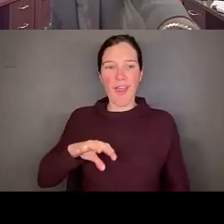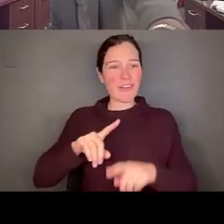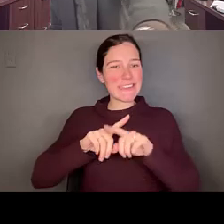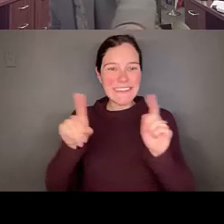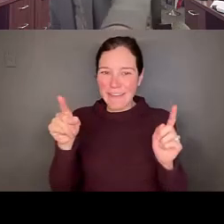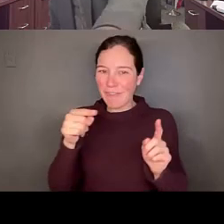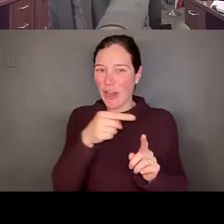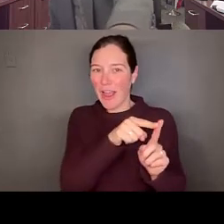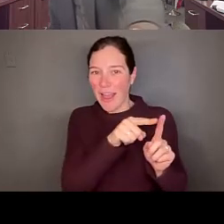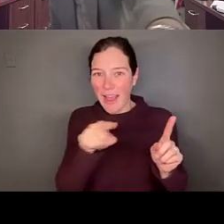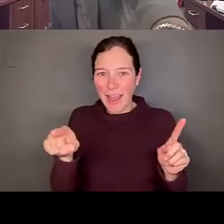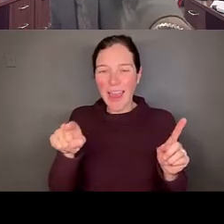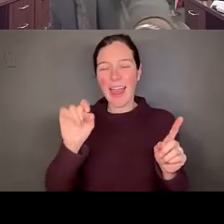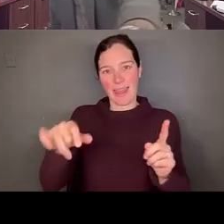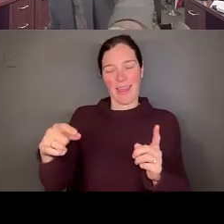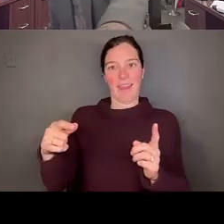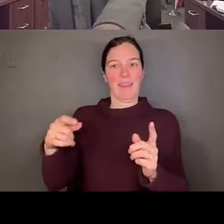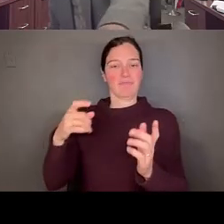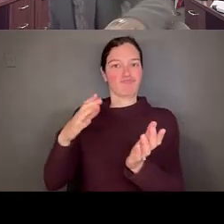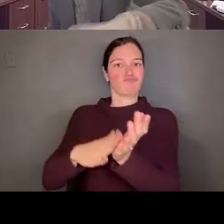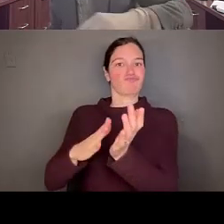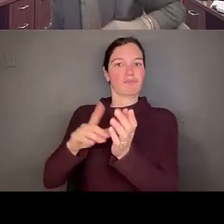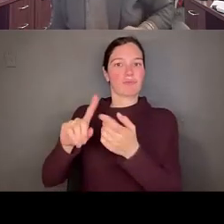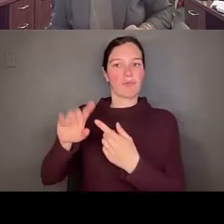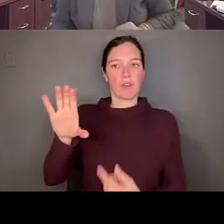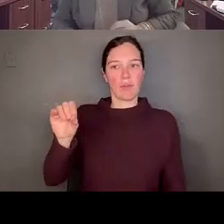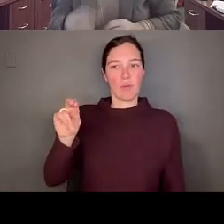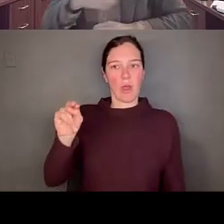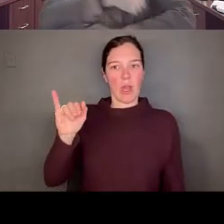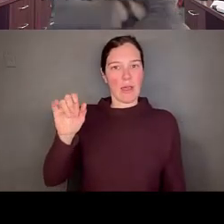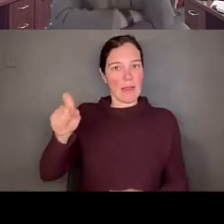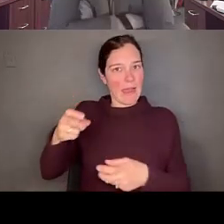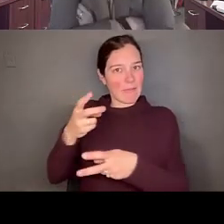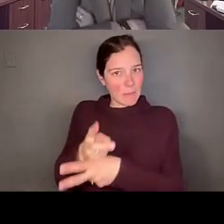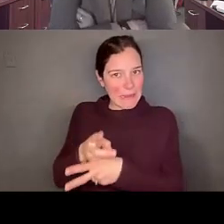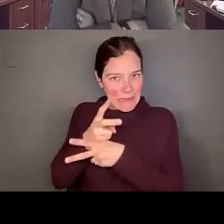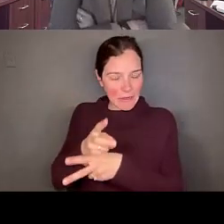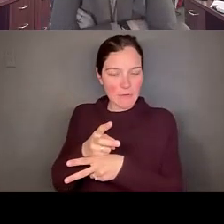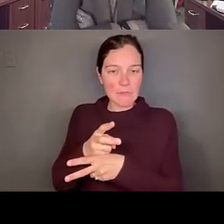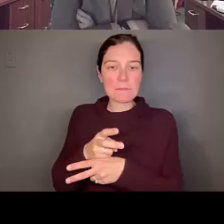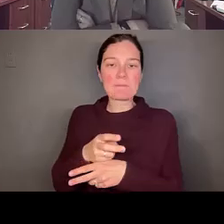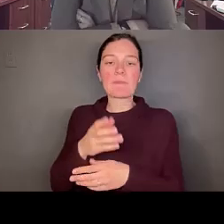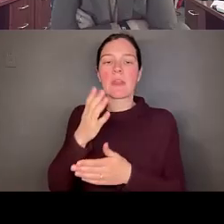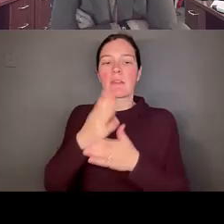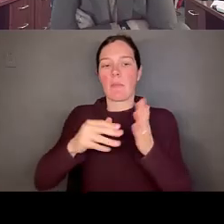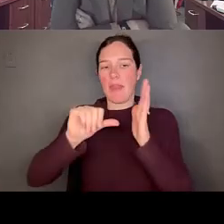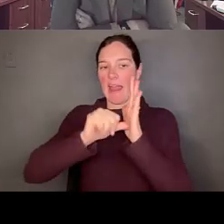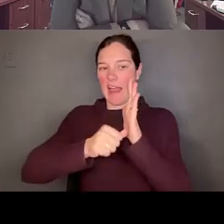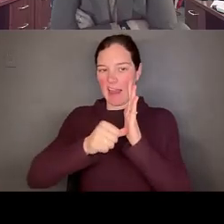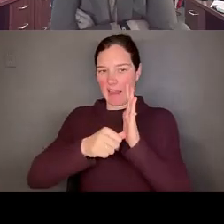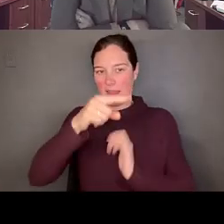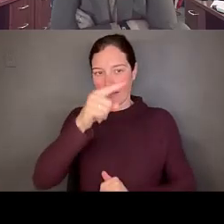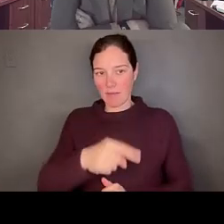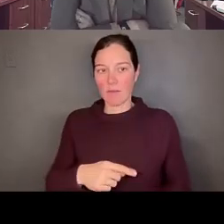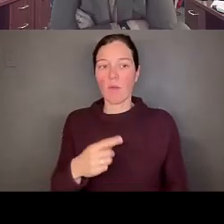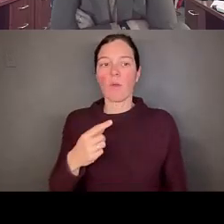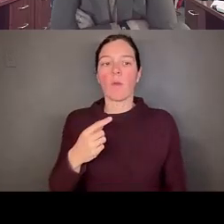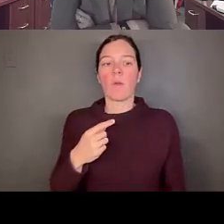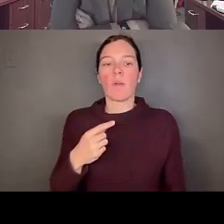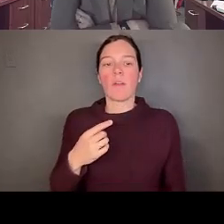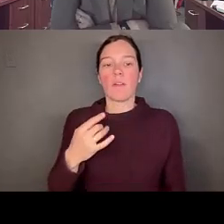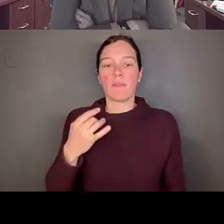And that's a call out to what Connie's saying. Whoa, got to be careful there. So if we look at some of the highlights here, you met one rural